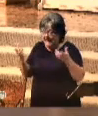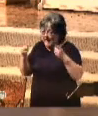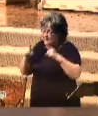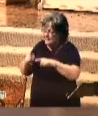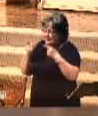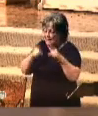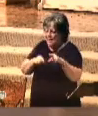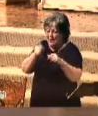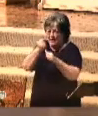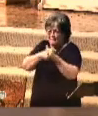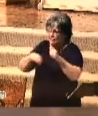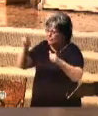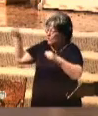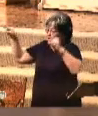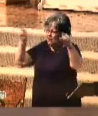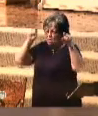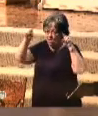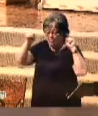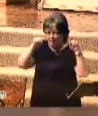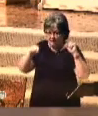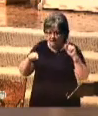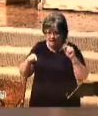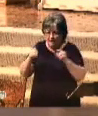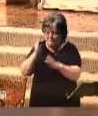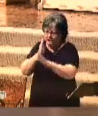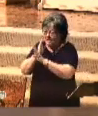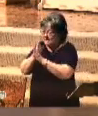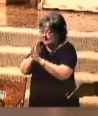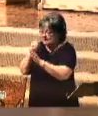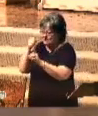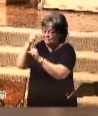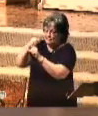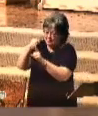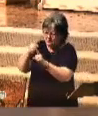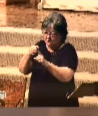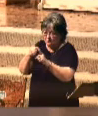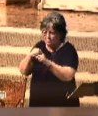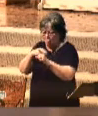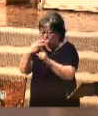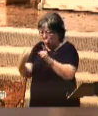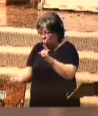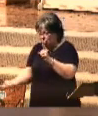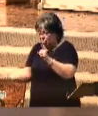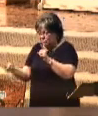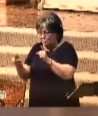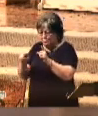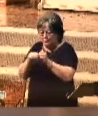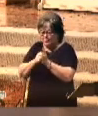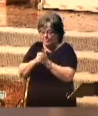happening everywhere we turn. Buses running into embankments,